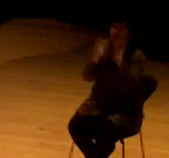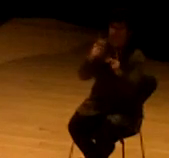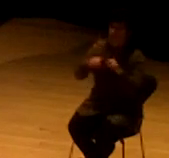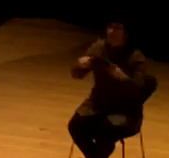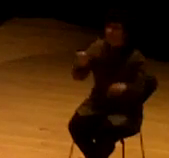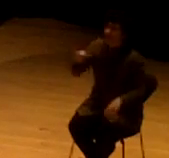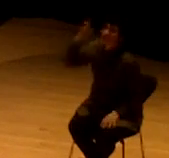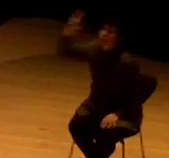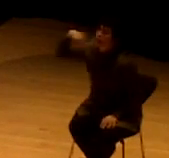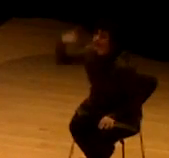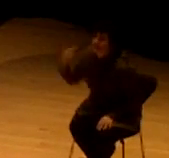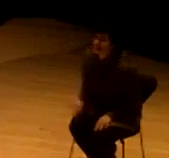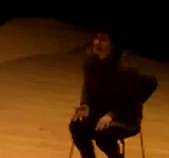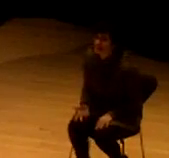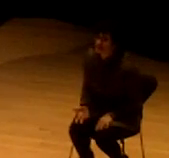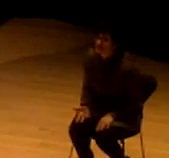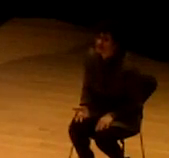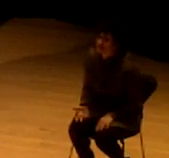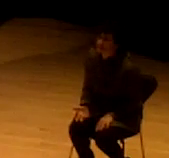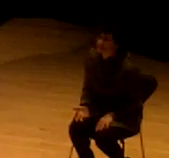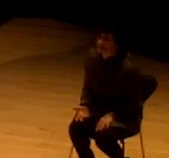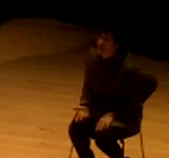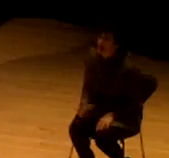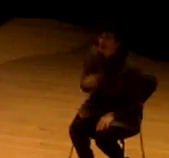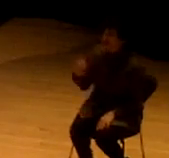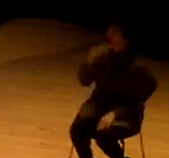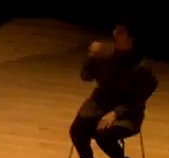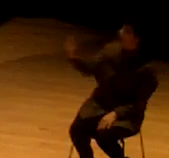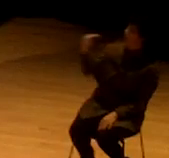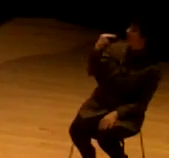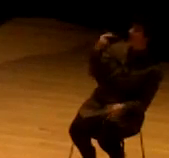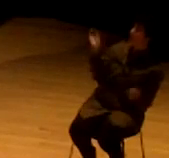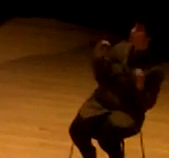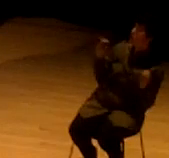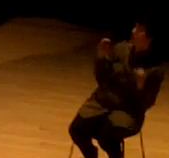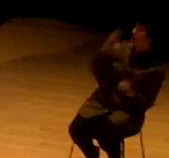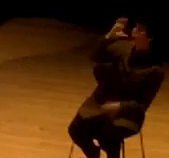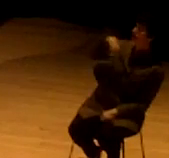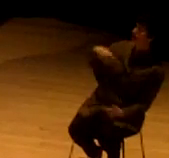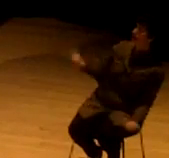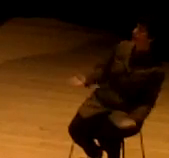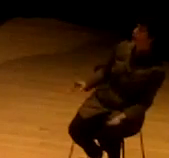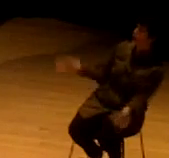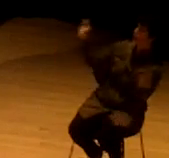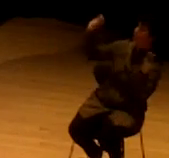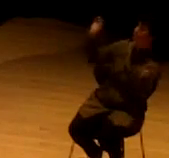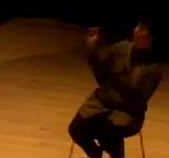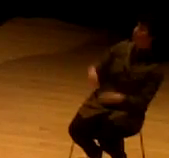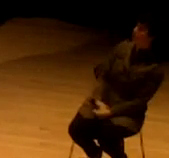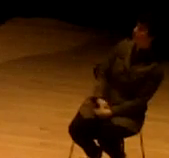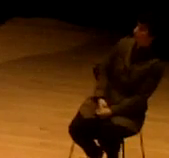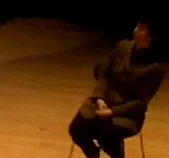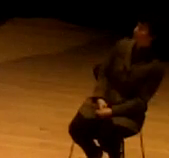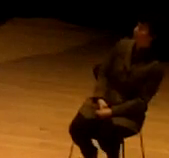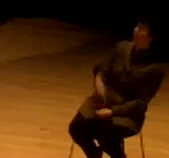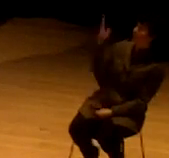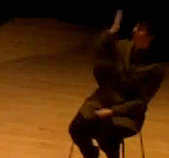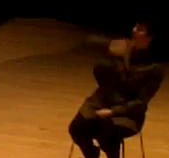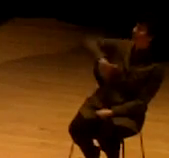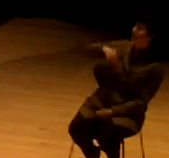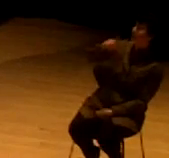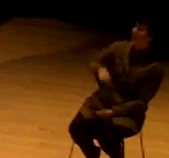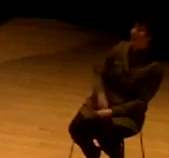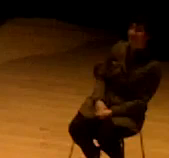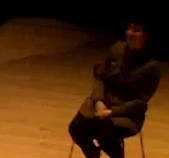like, look at me, nothing funny going on here. So I would be, you know, performing a soliloquy or something, right? And my leg would